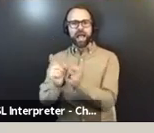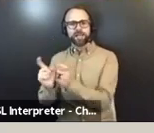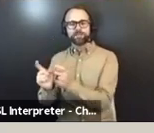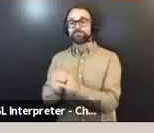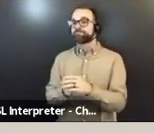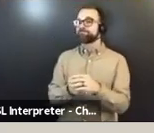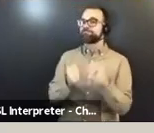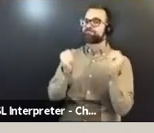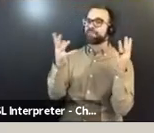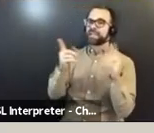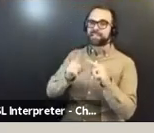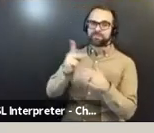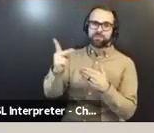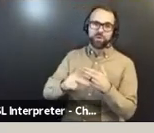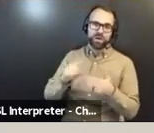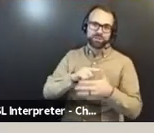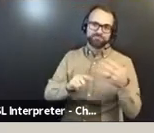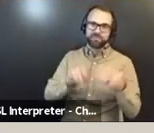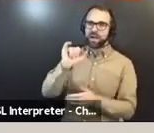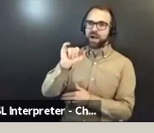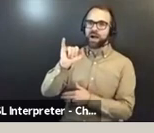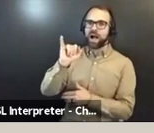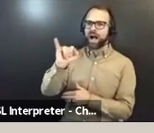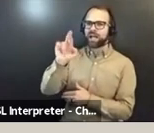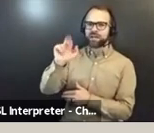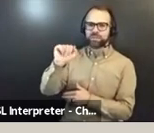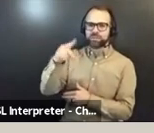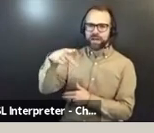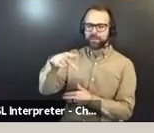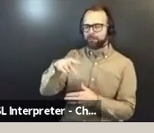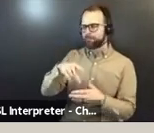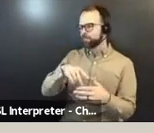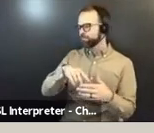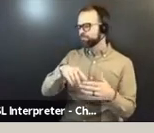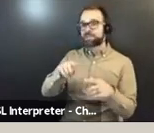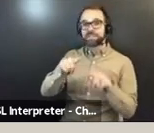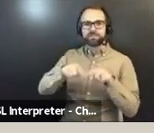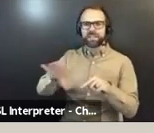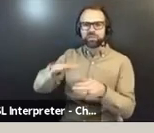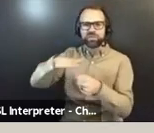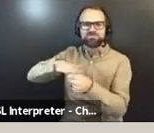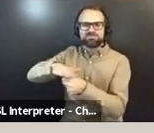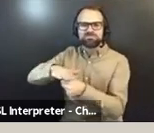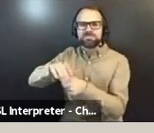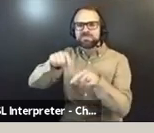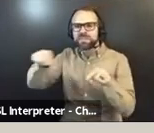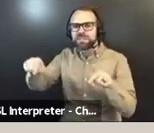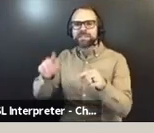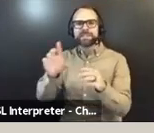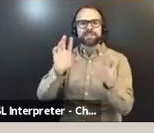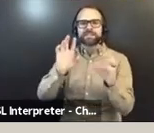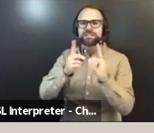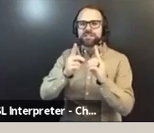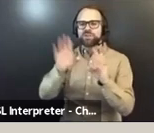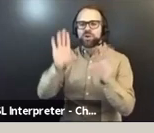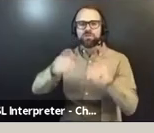of programs out there. So you've got IRAP, you've got the, depending on where you're based, there's a few digital focus grants.